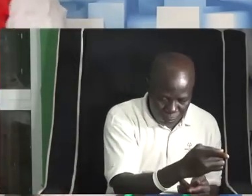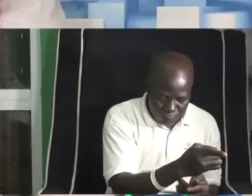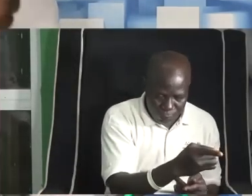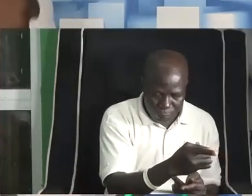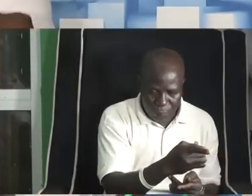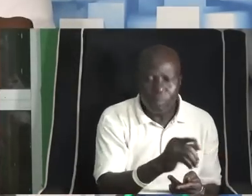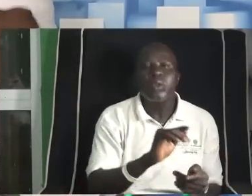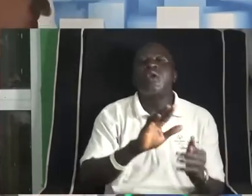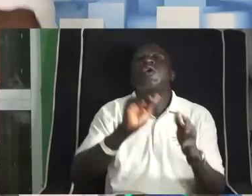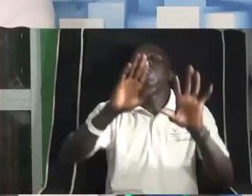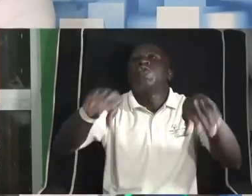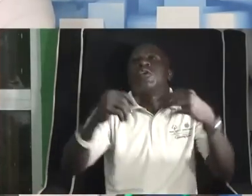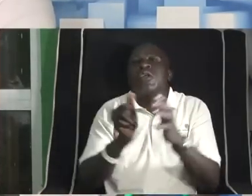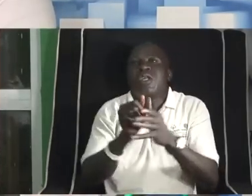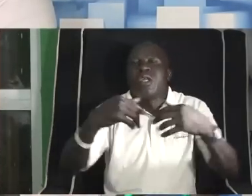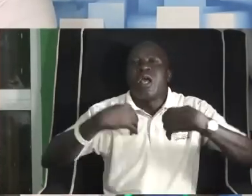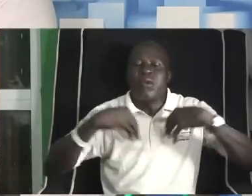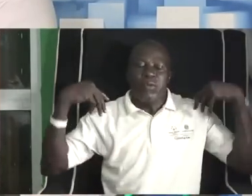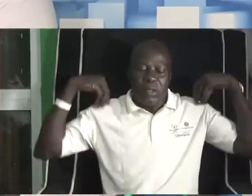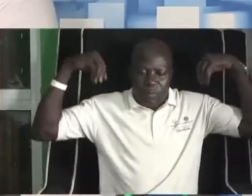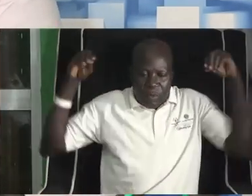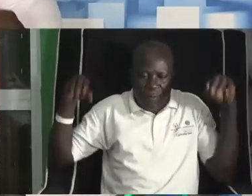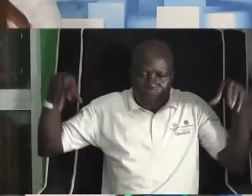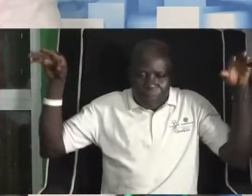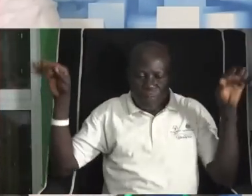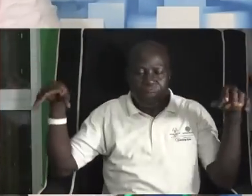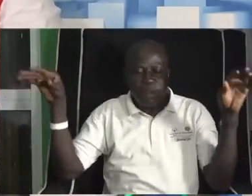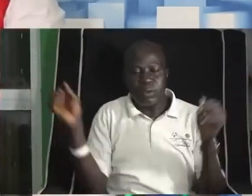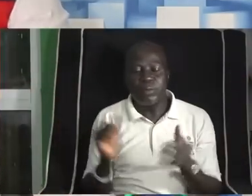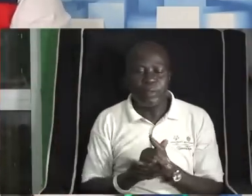They will say there is a feather that will